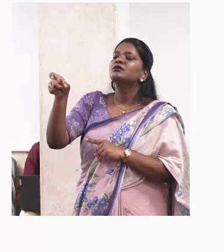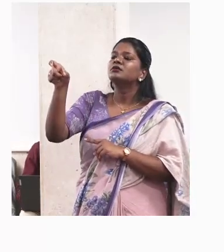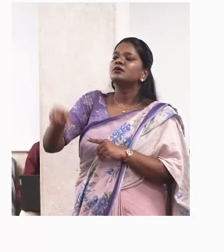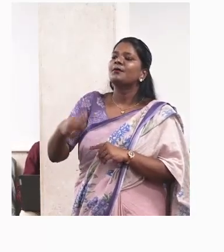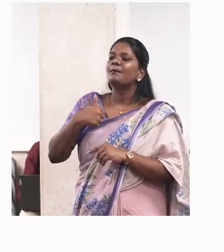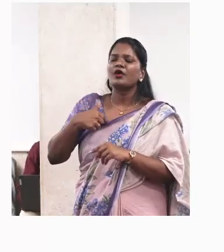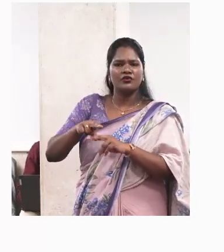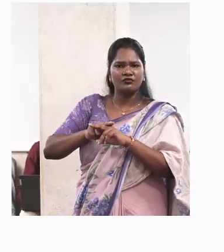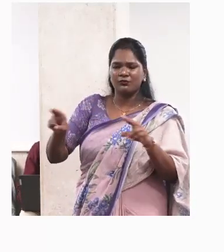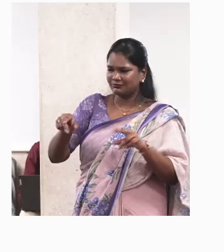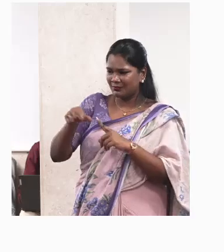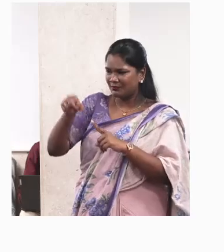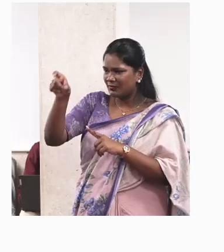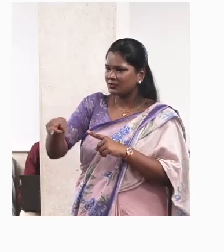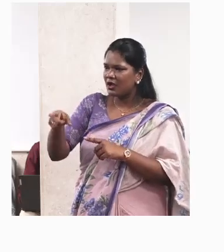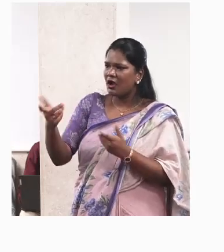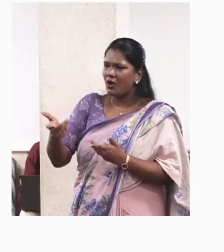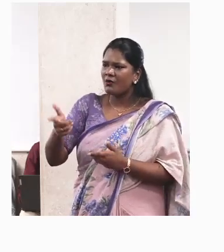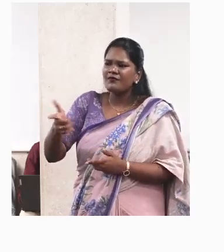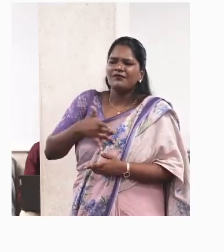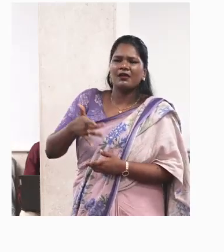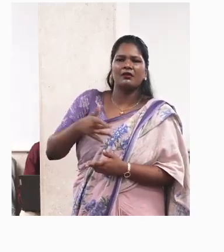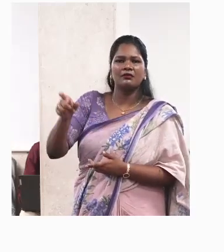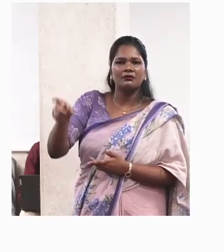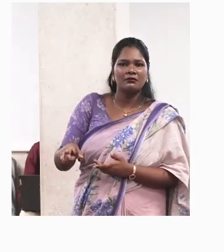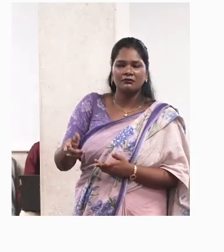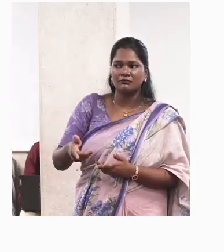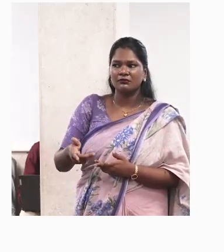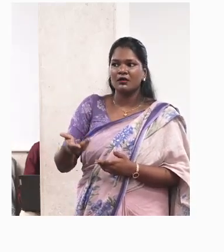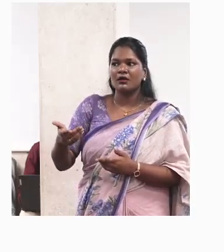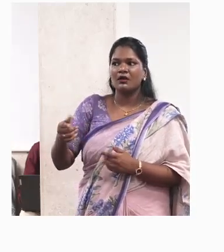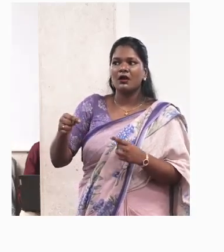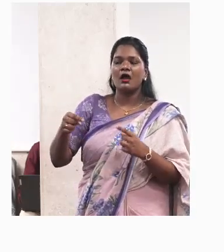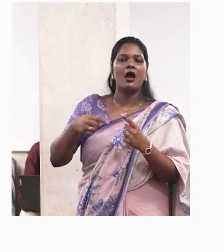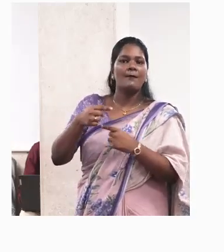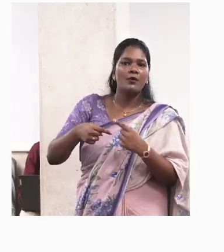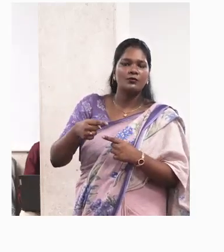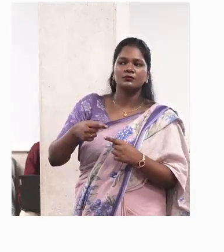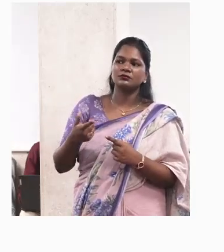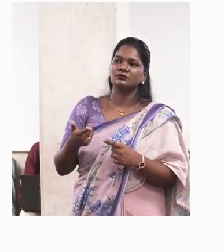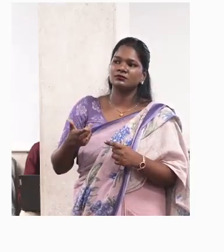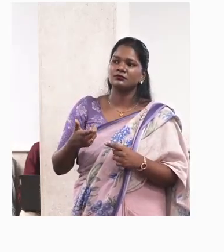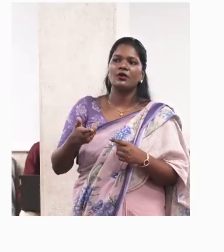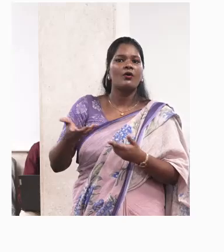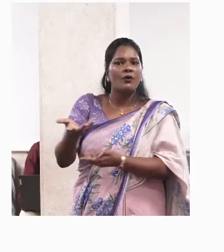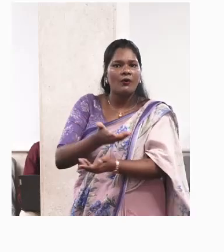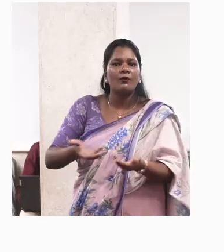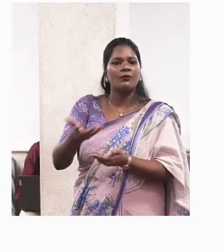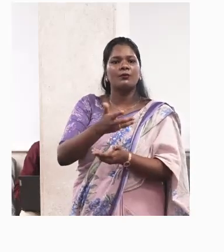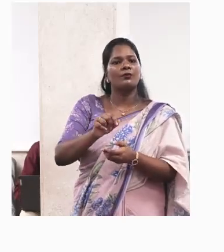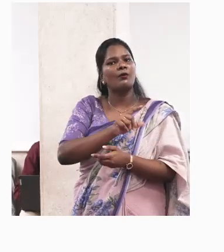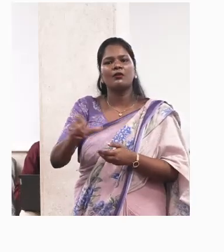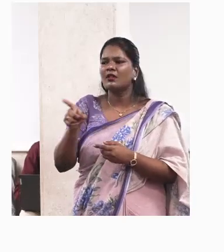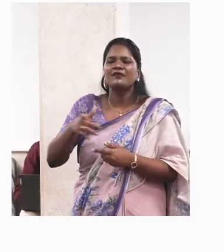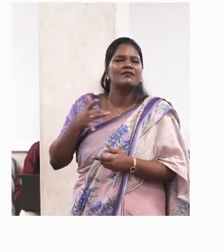it's entirely theirs, on how they feel about the episode and about everything else.